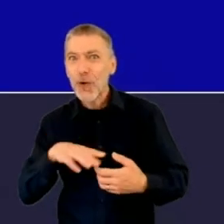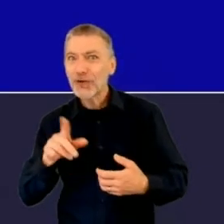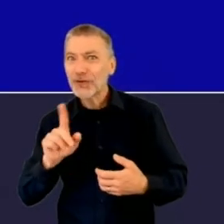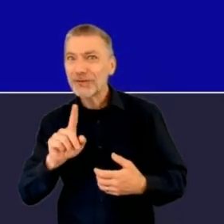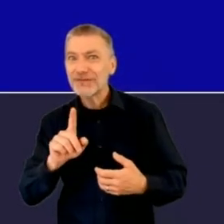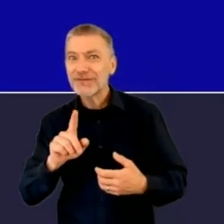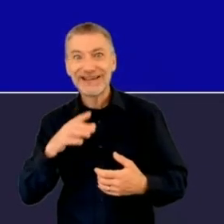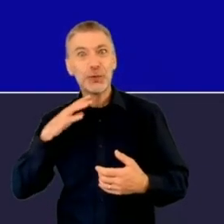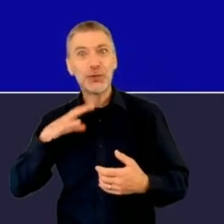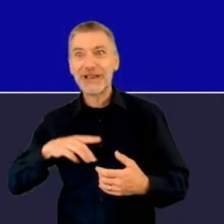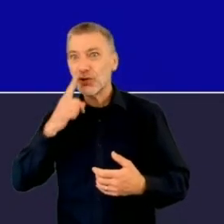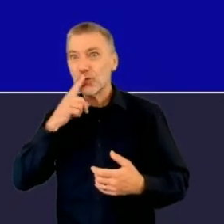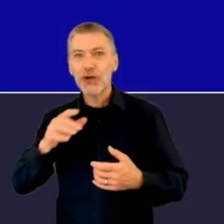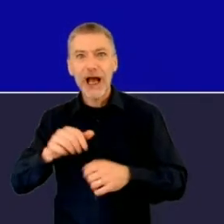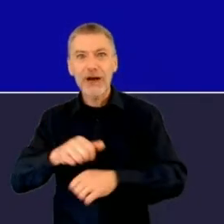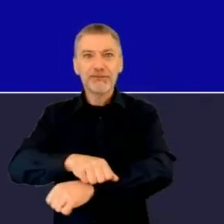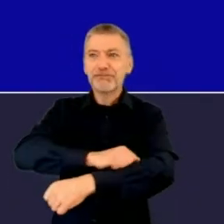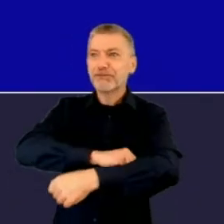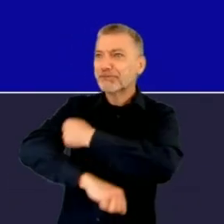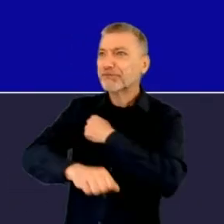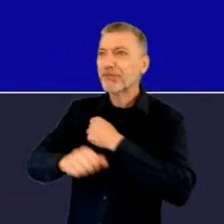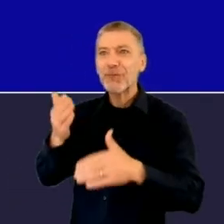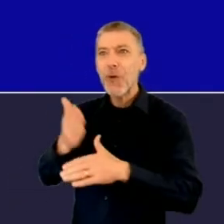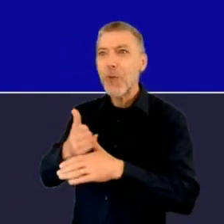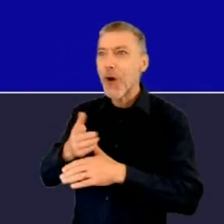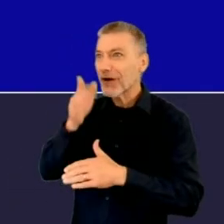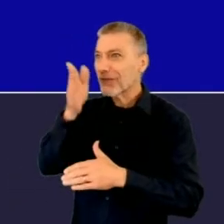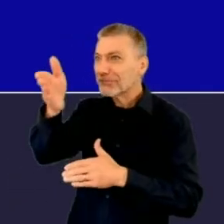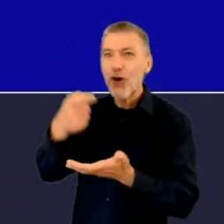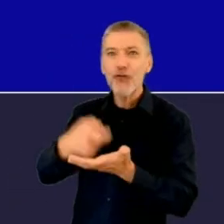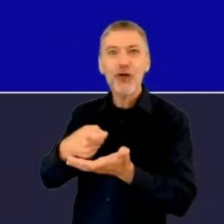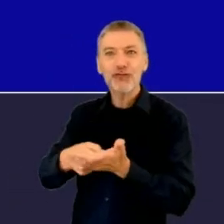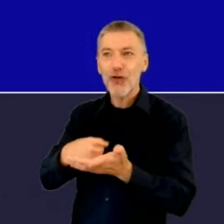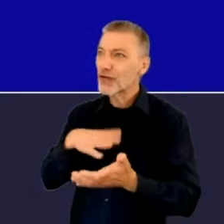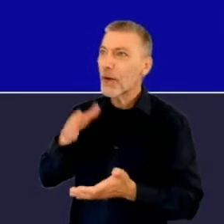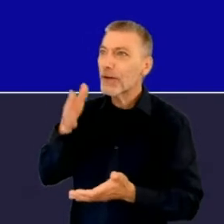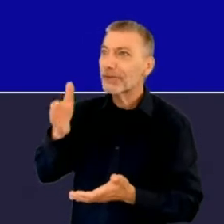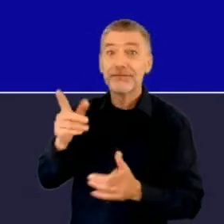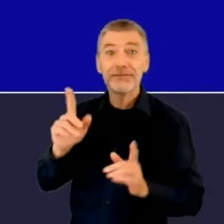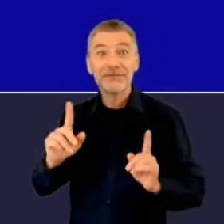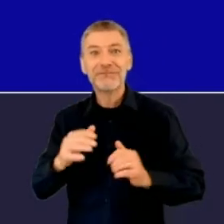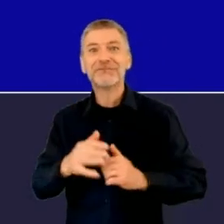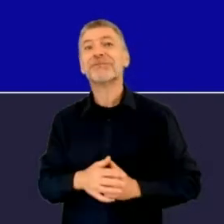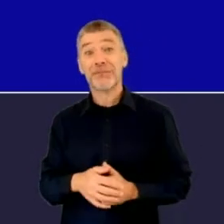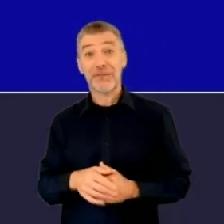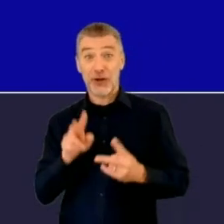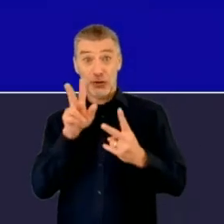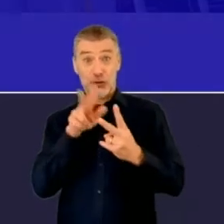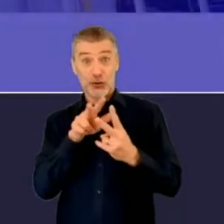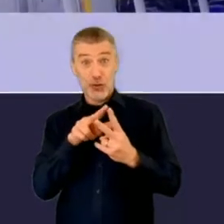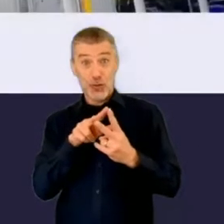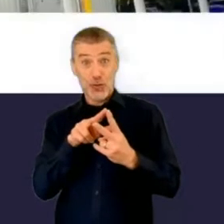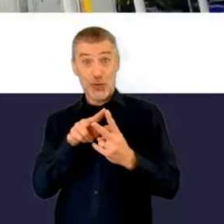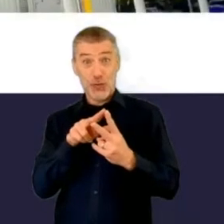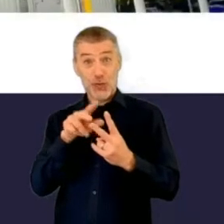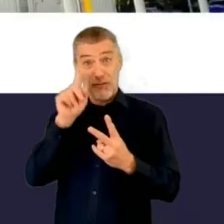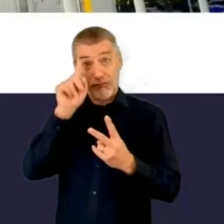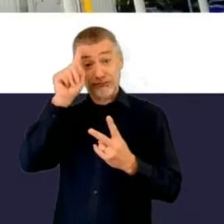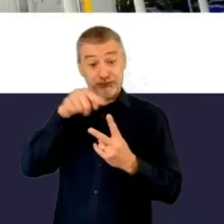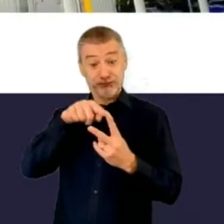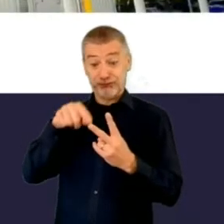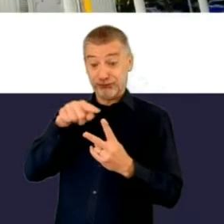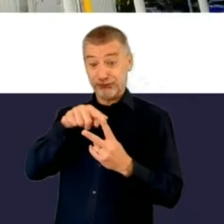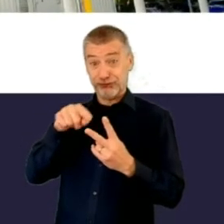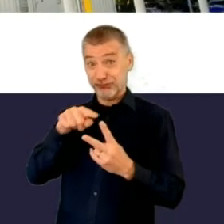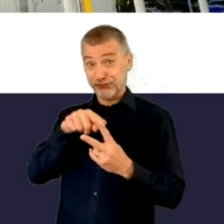to work at Rolls-Royce in the future? And so I'd give you two key themes, two key tips, I guess,